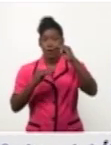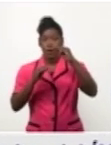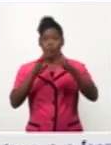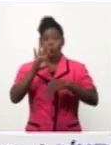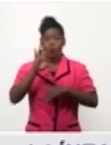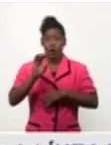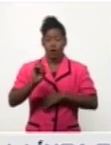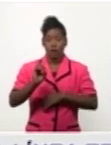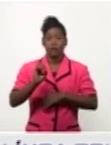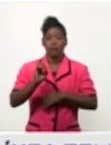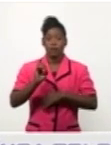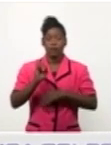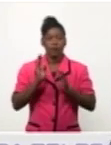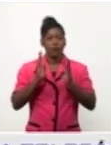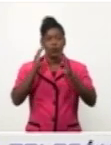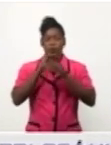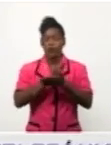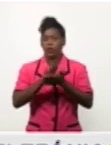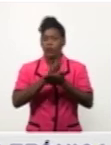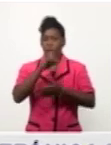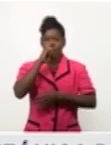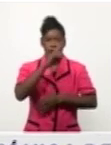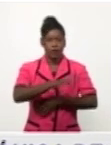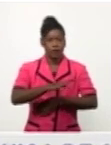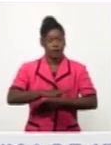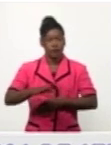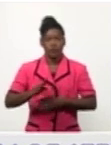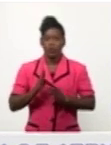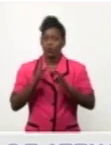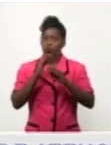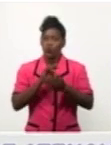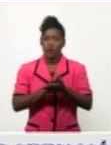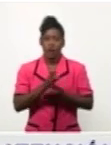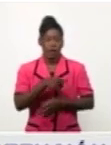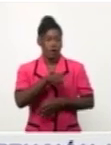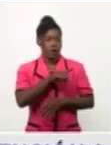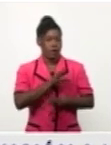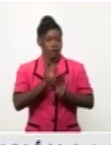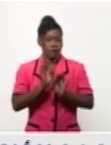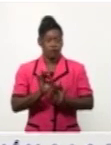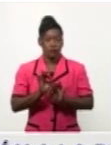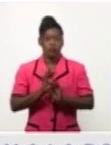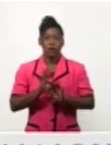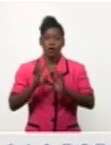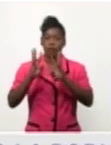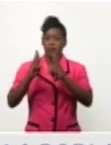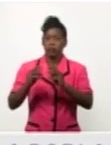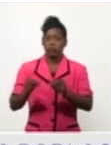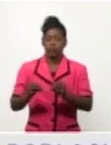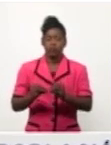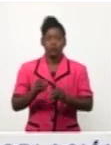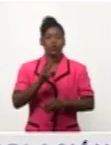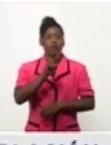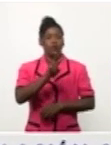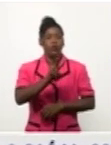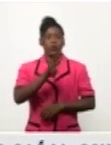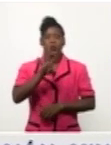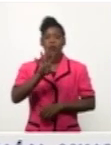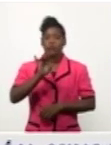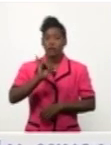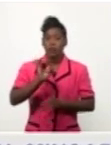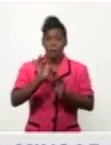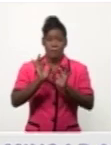high. By age groups, 5 cases were diagnosed in the groups of under 40s, no children reported among